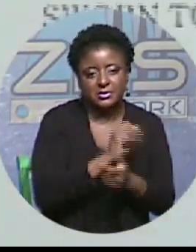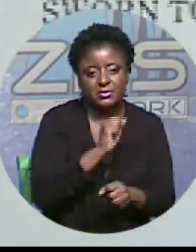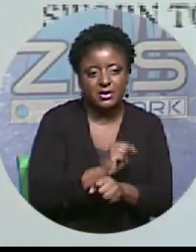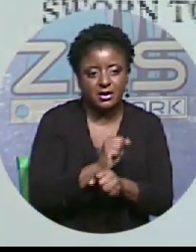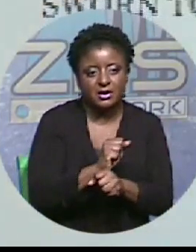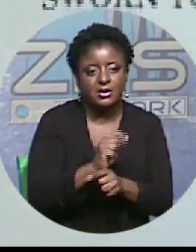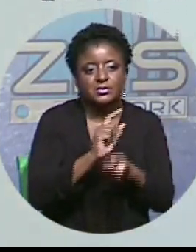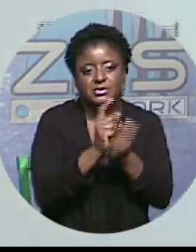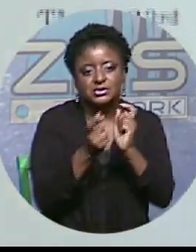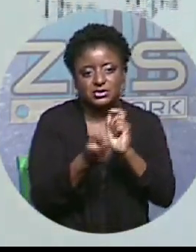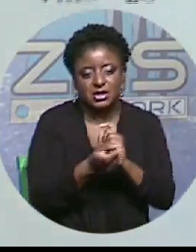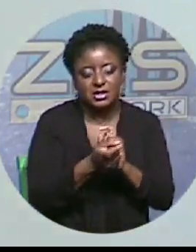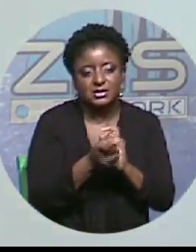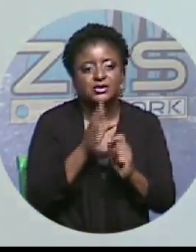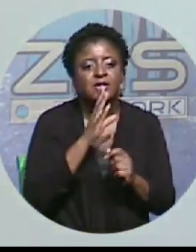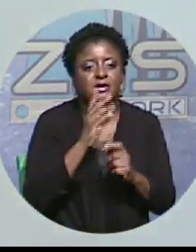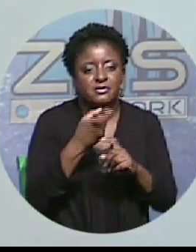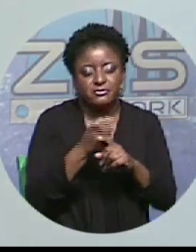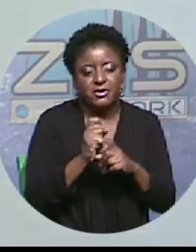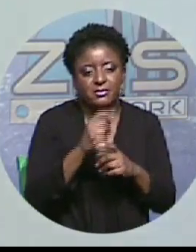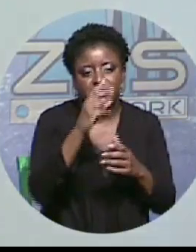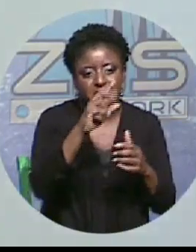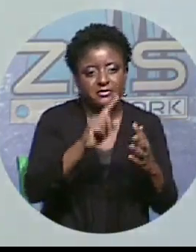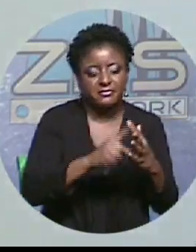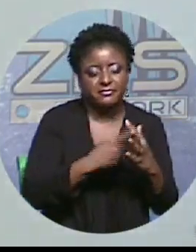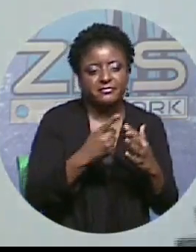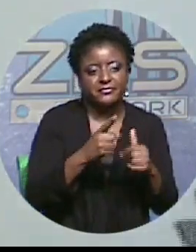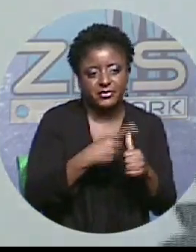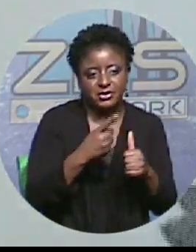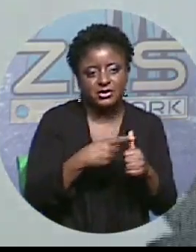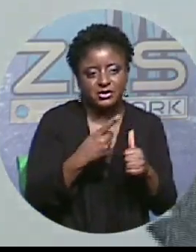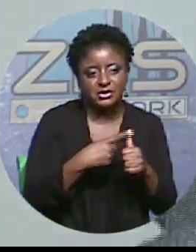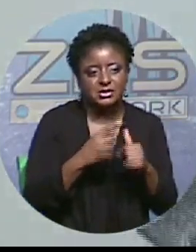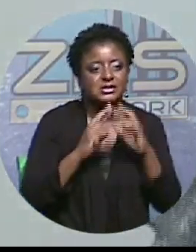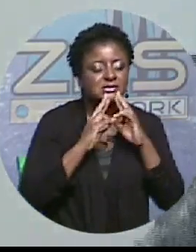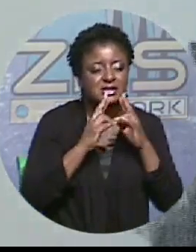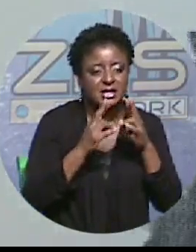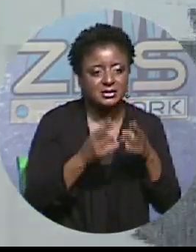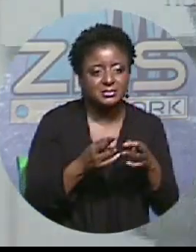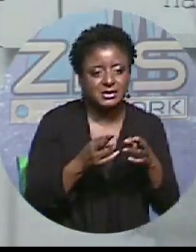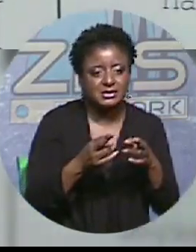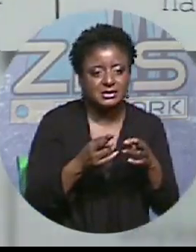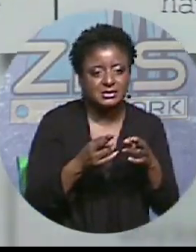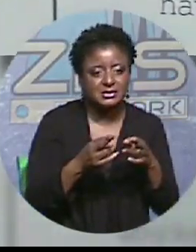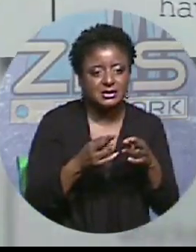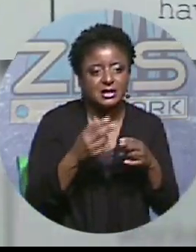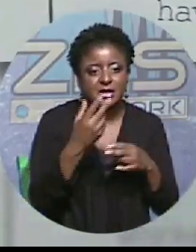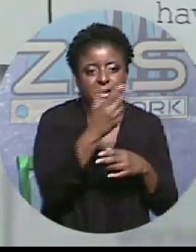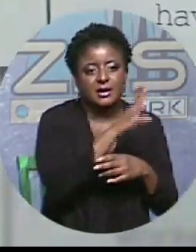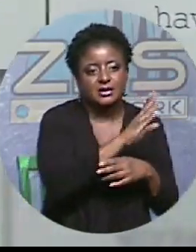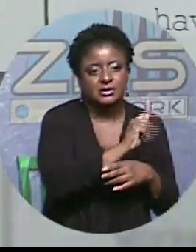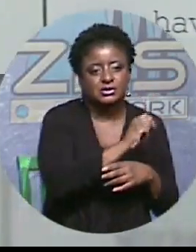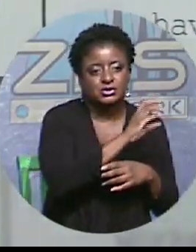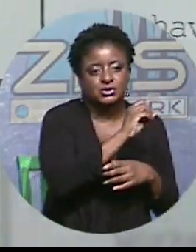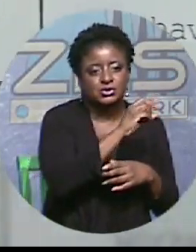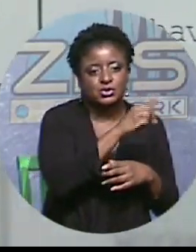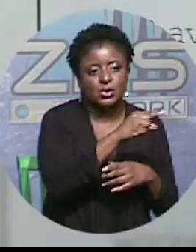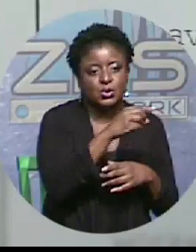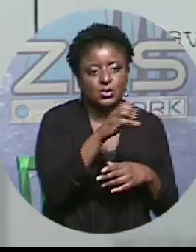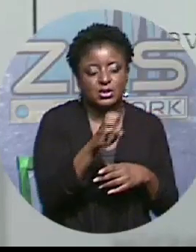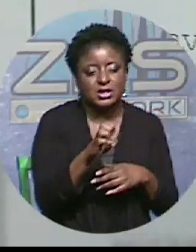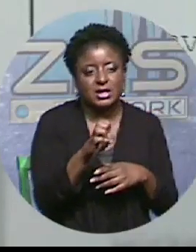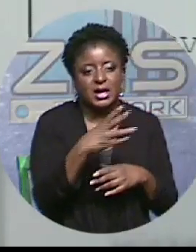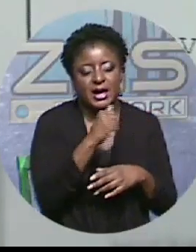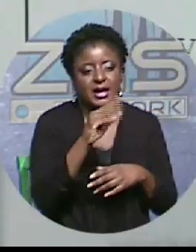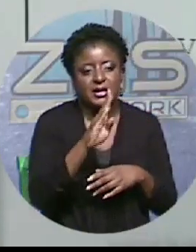Whistler Bobo DeVilma and Livingston Toggy Bullard Jr. say they went along with the plan because they did not want to lose government contracts valued at